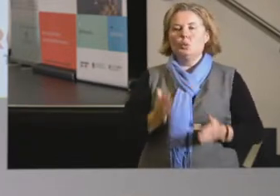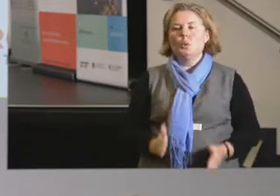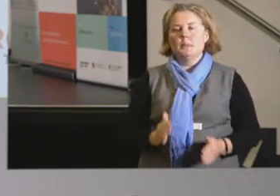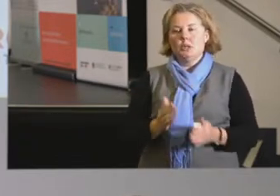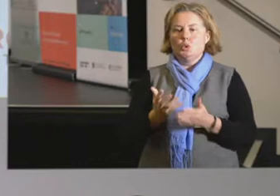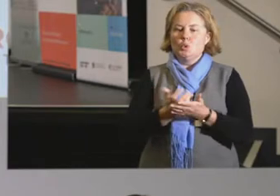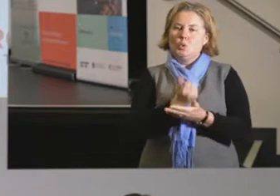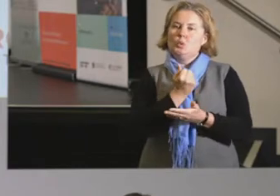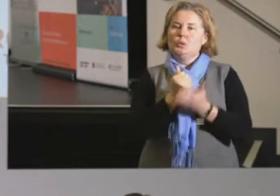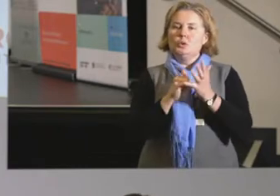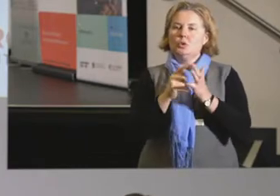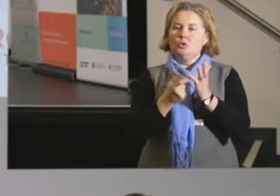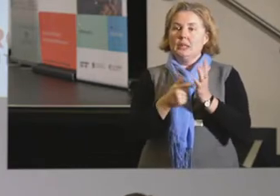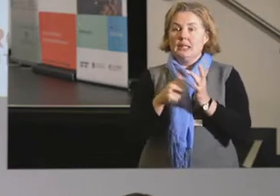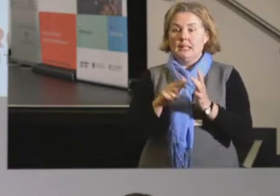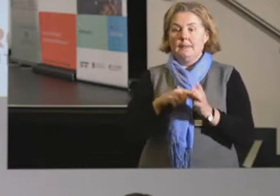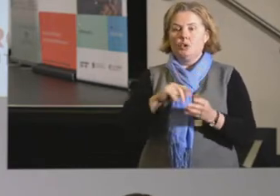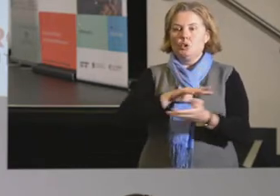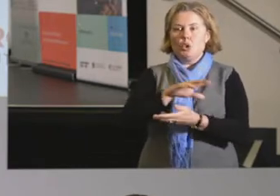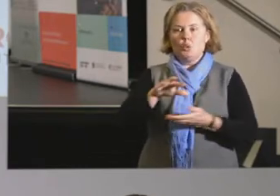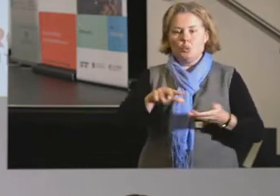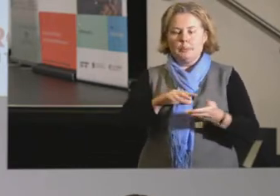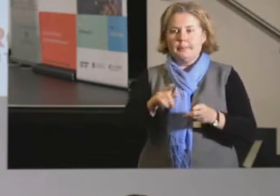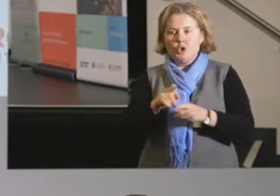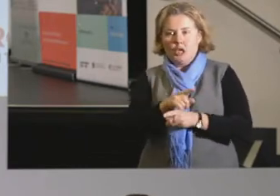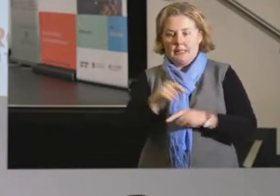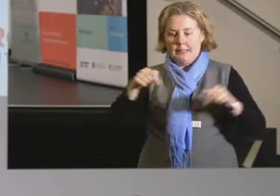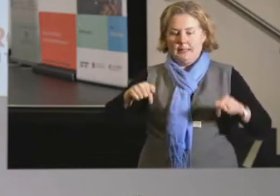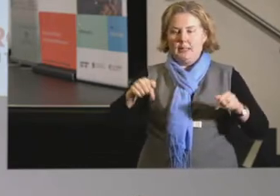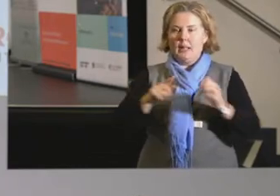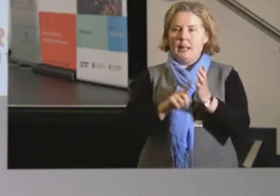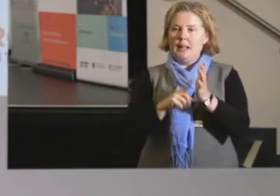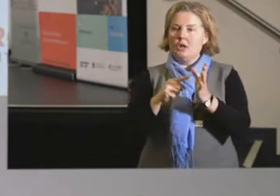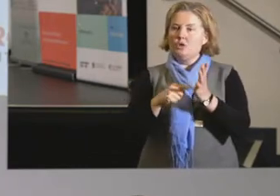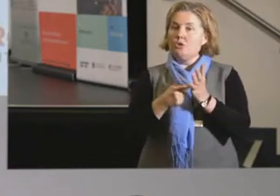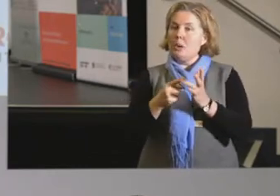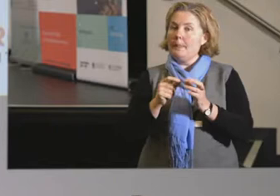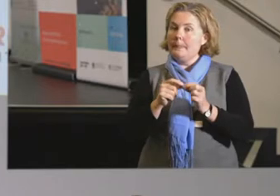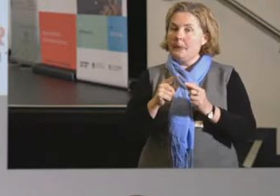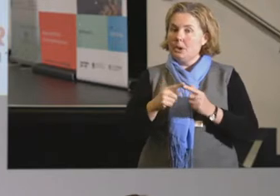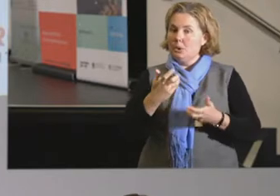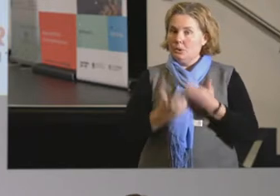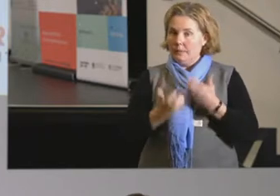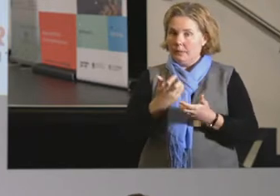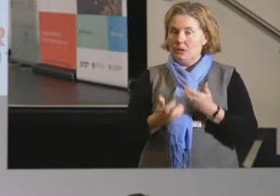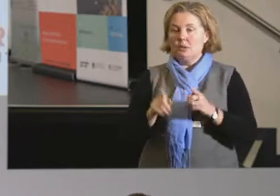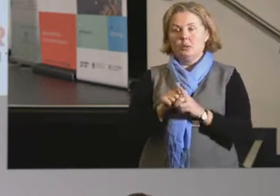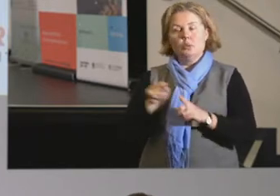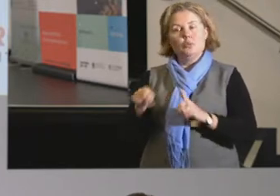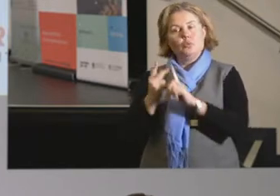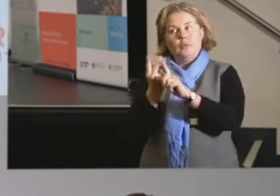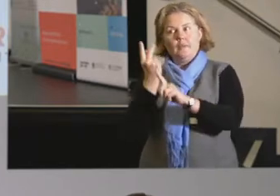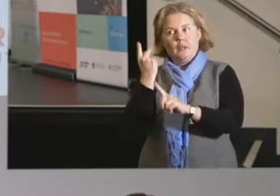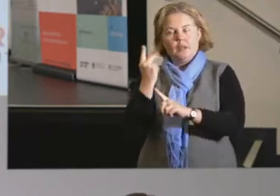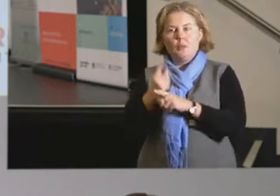Trobe. But her role, I think that she will also reflect on a little bit as director of the Voice